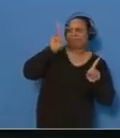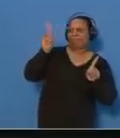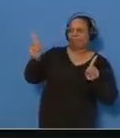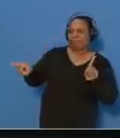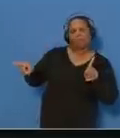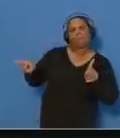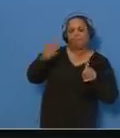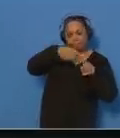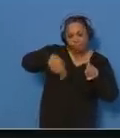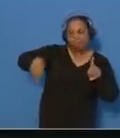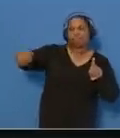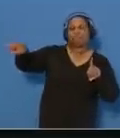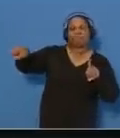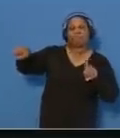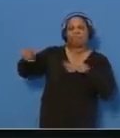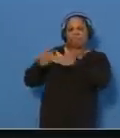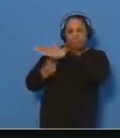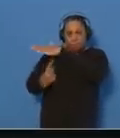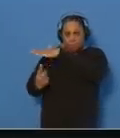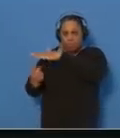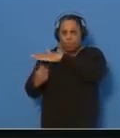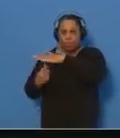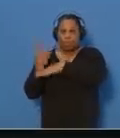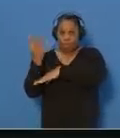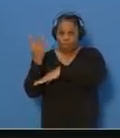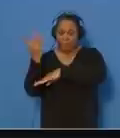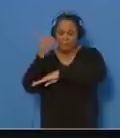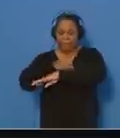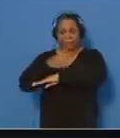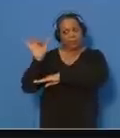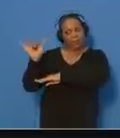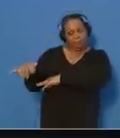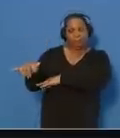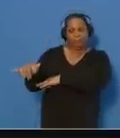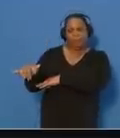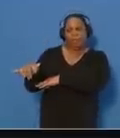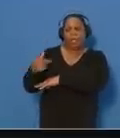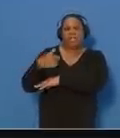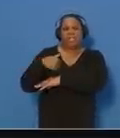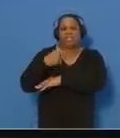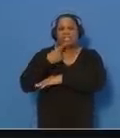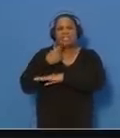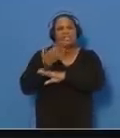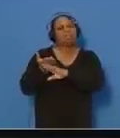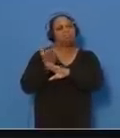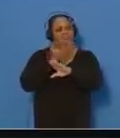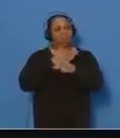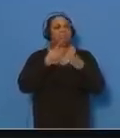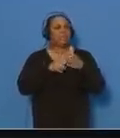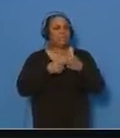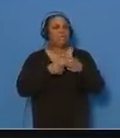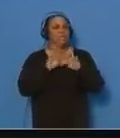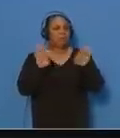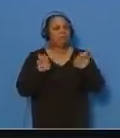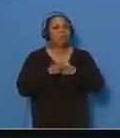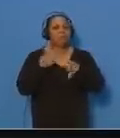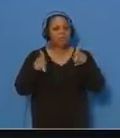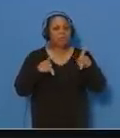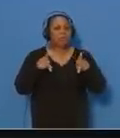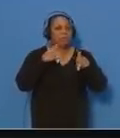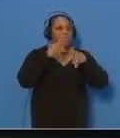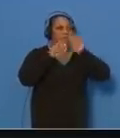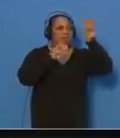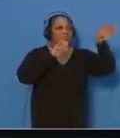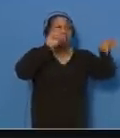a government quarantine facility for 14 days. As I've said from the beginning, there are Bermudians in various parts of the